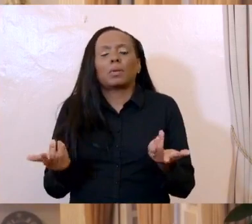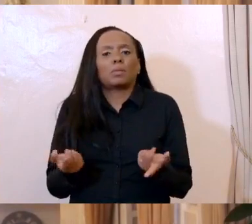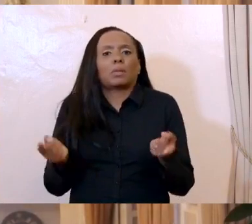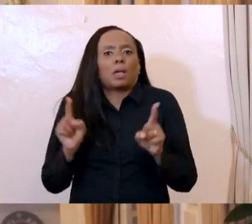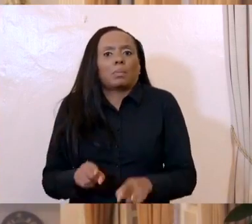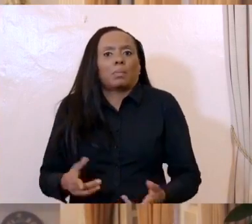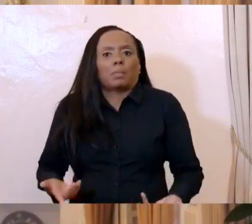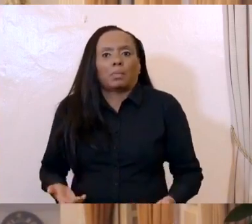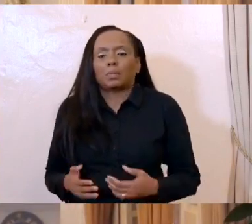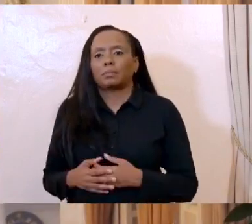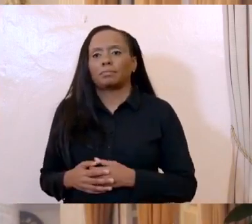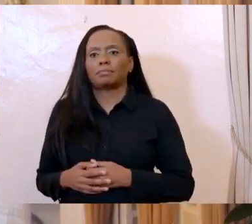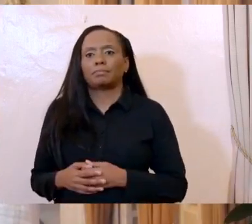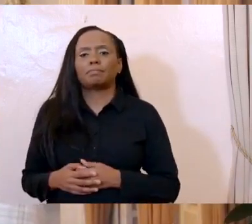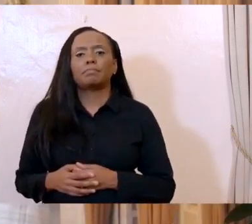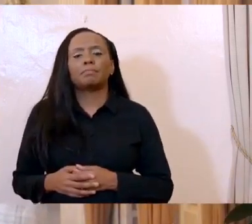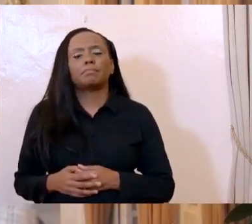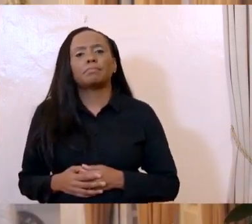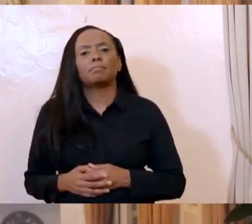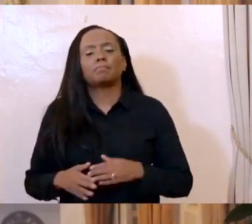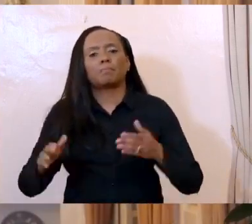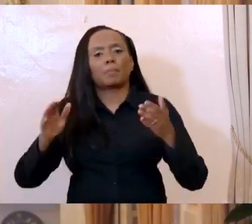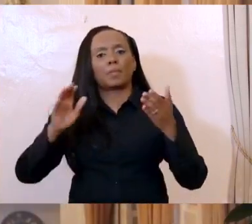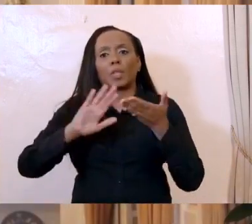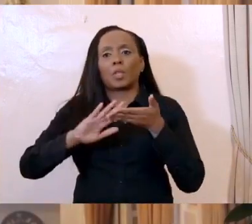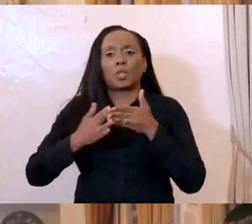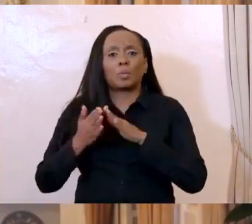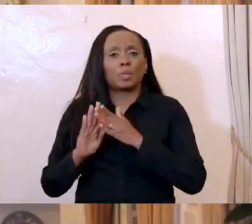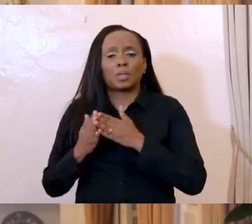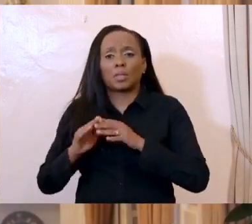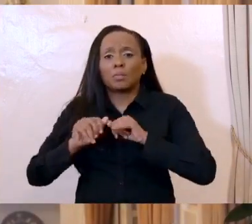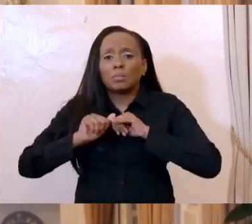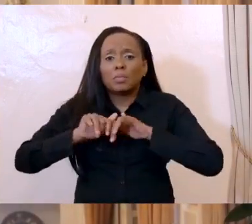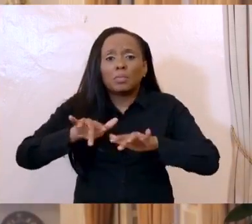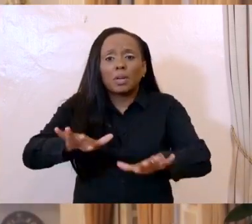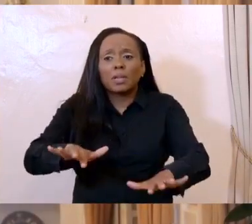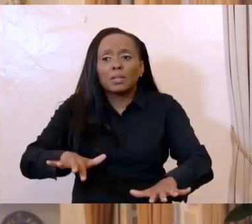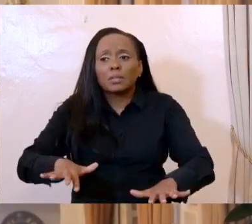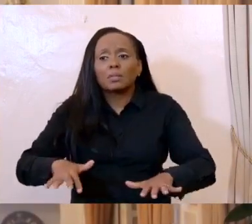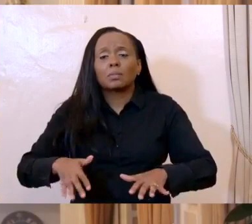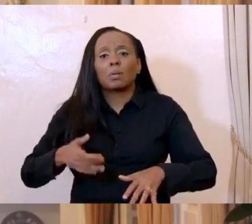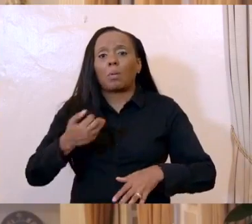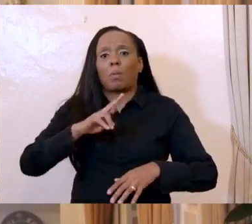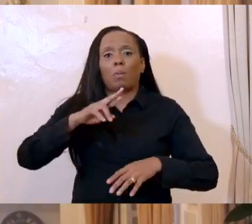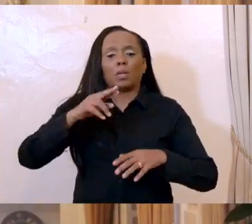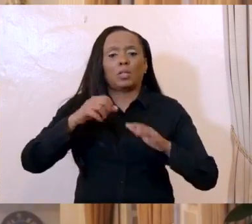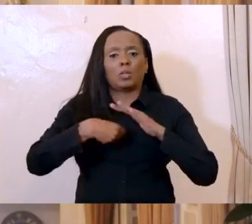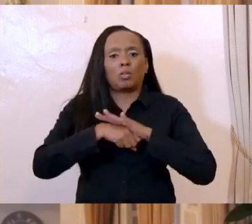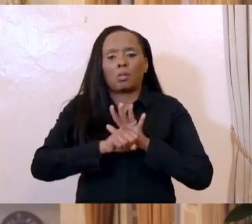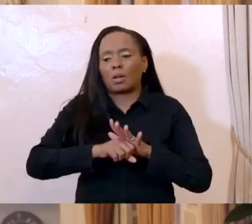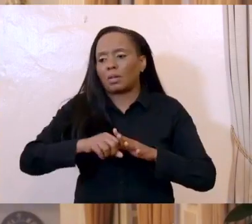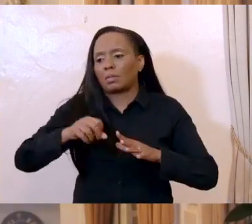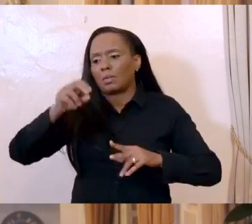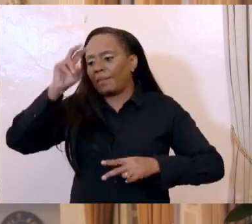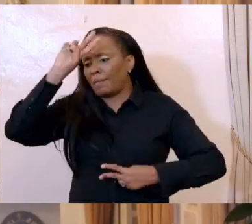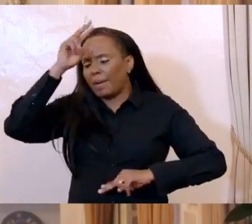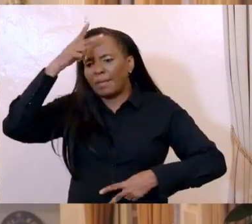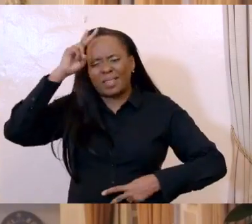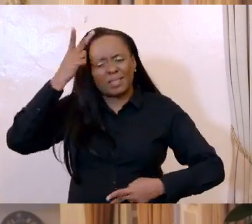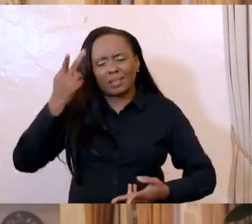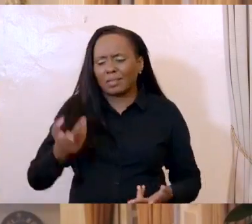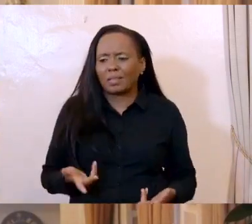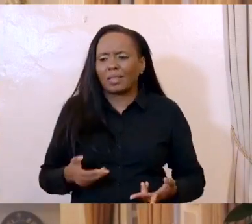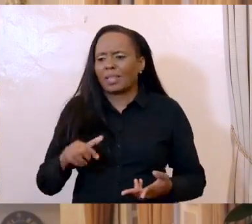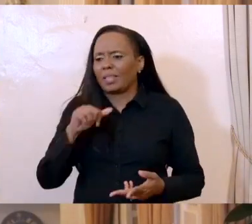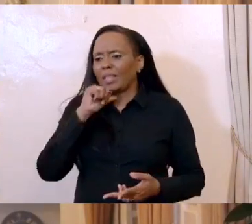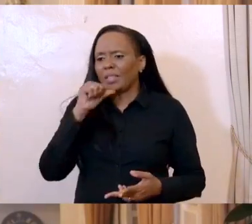The community spread in this country, it's not community spread, or the virus is no respect of any group of any